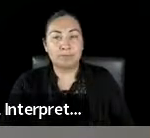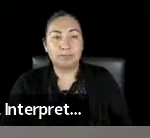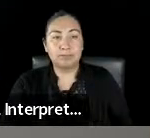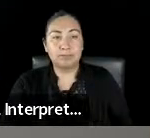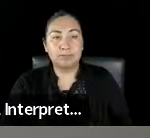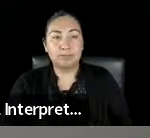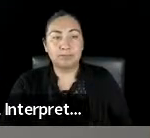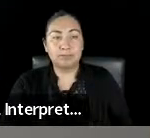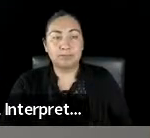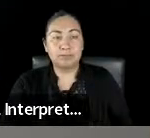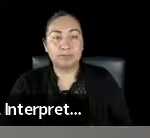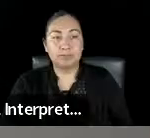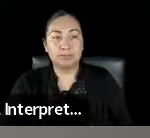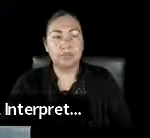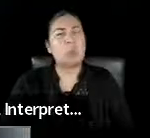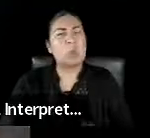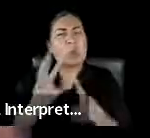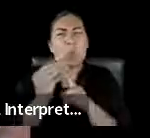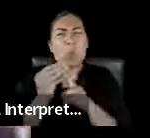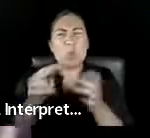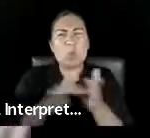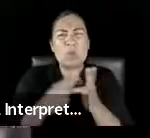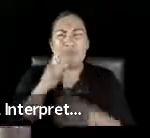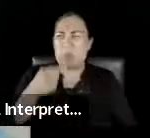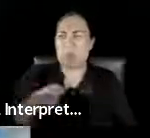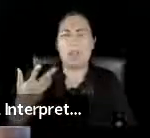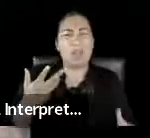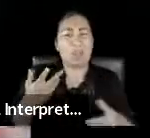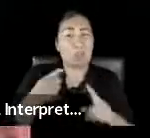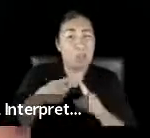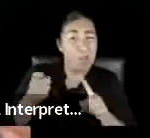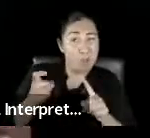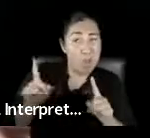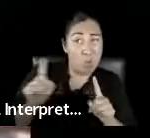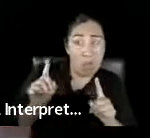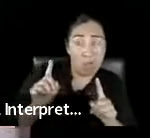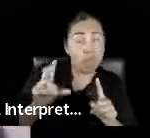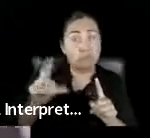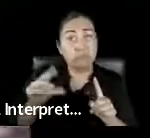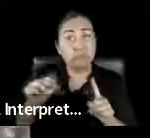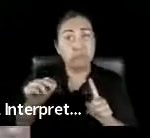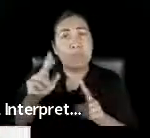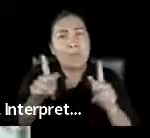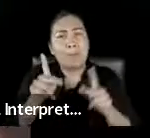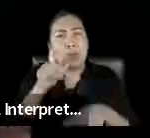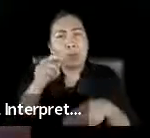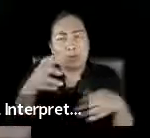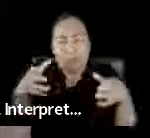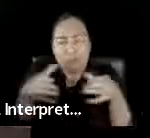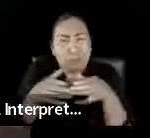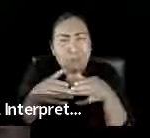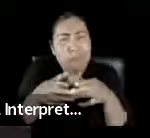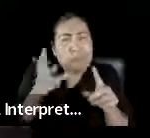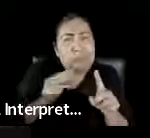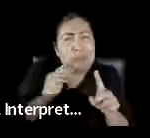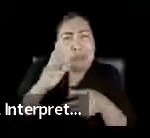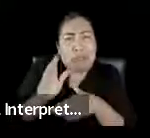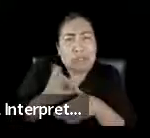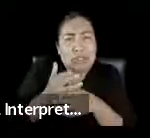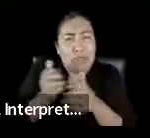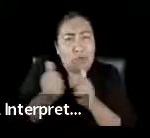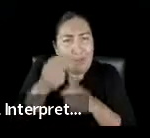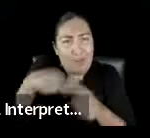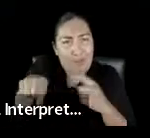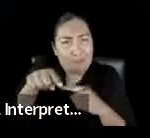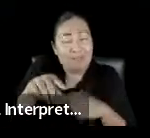Culture isn't just about where you're from, it's about the people you're with and the experiences you share with them.